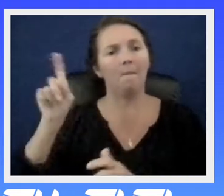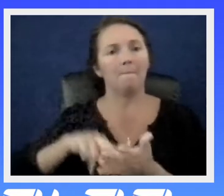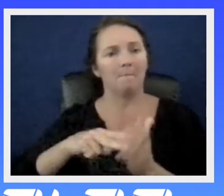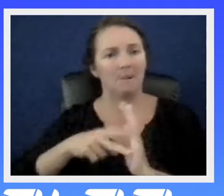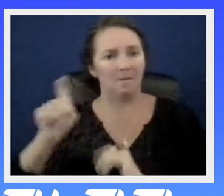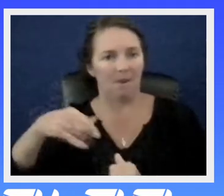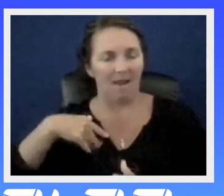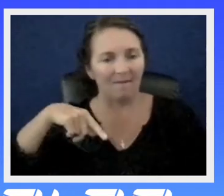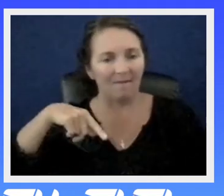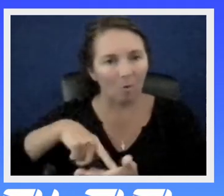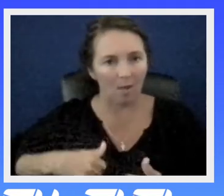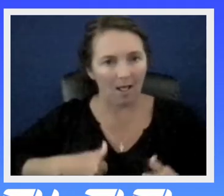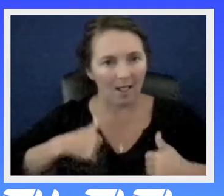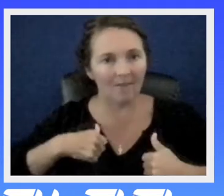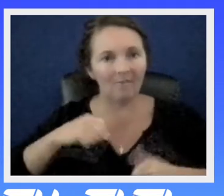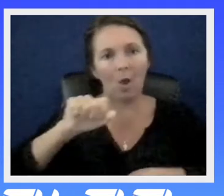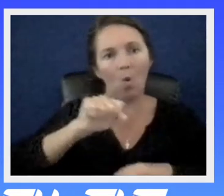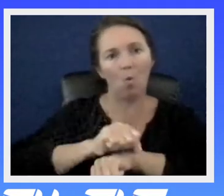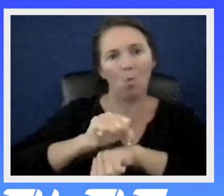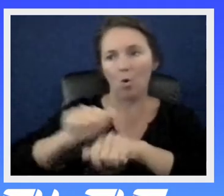workspace for artists.